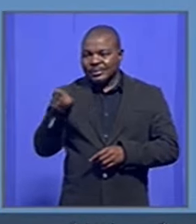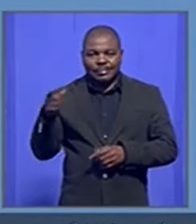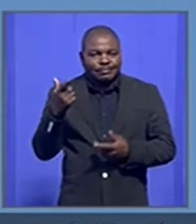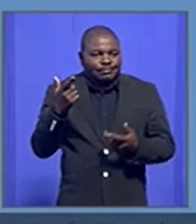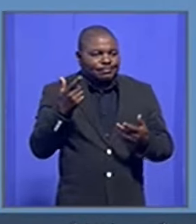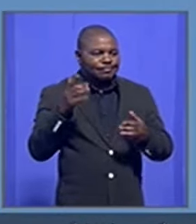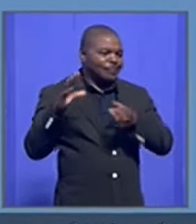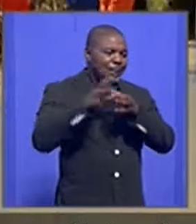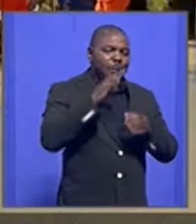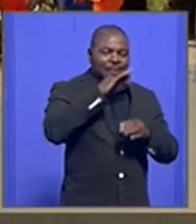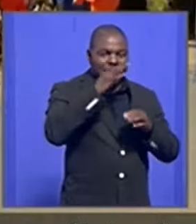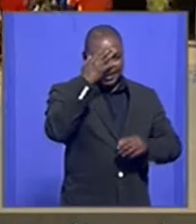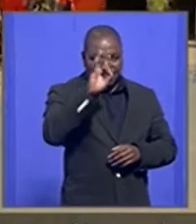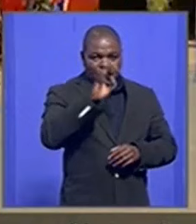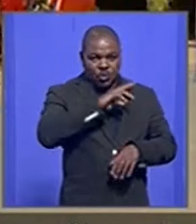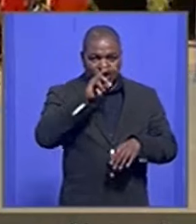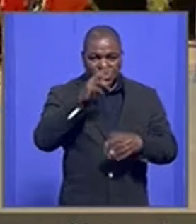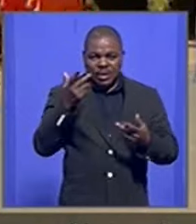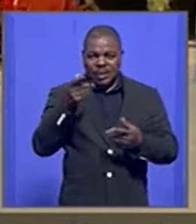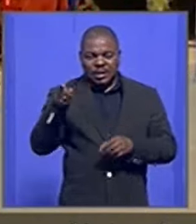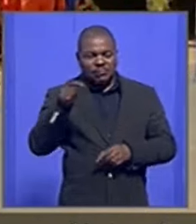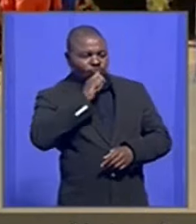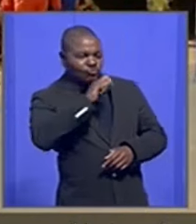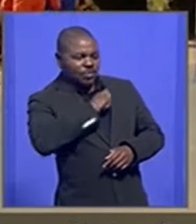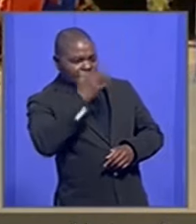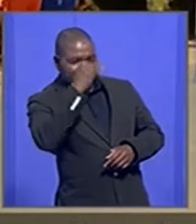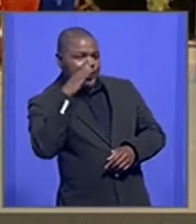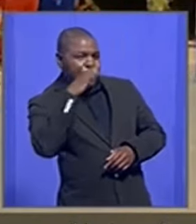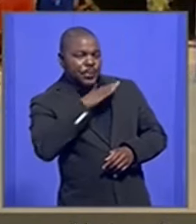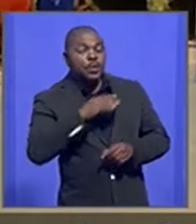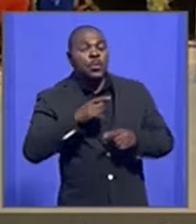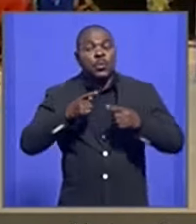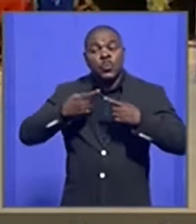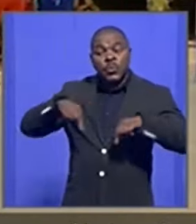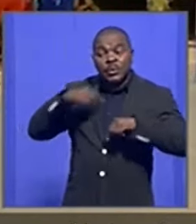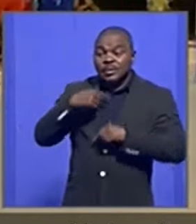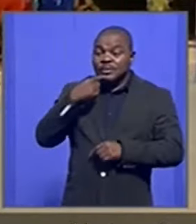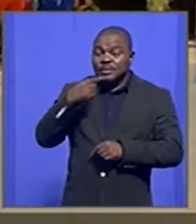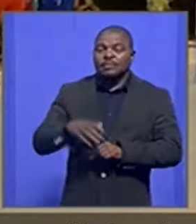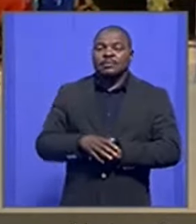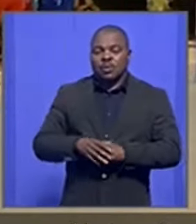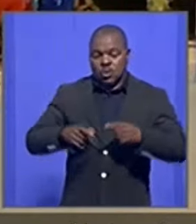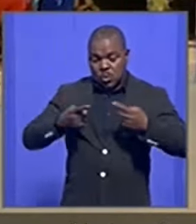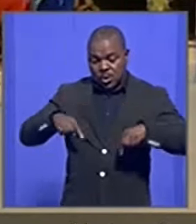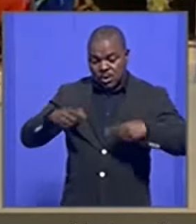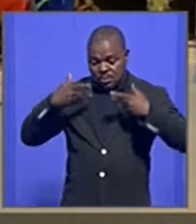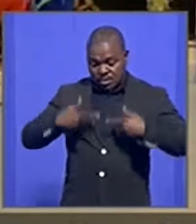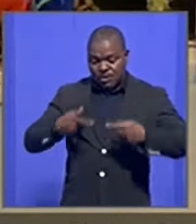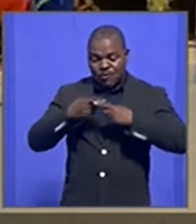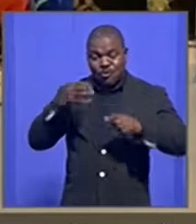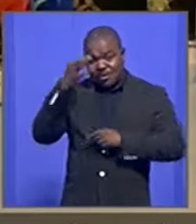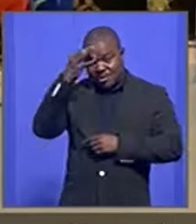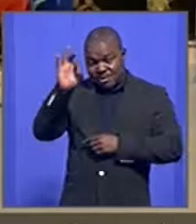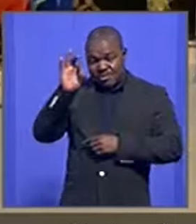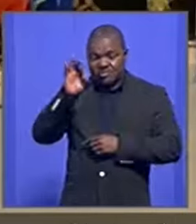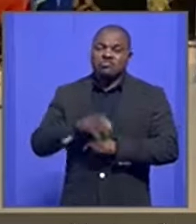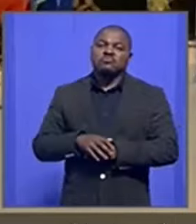a lot of mistrust when it comes to government. But we are saying, as the representatives of government, we cannot